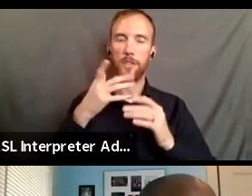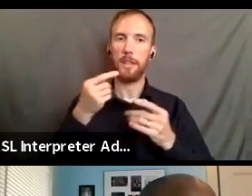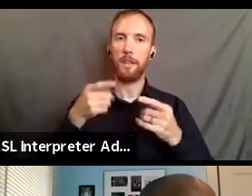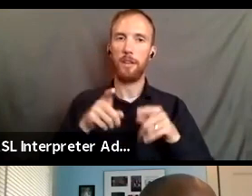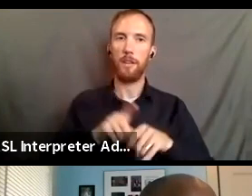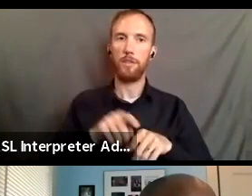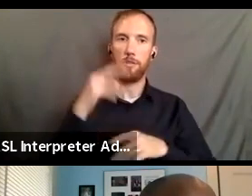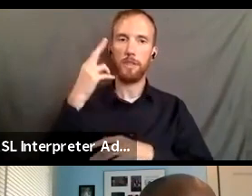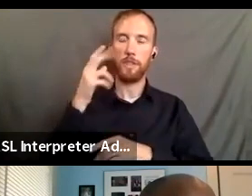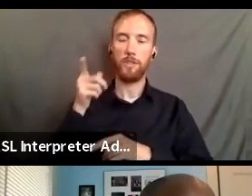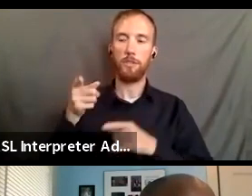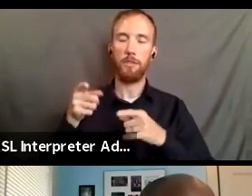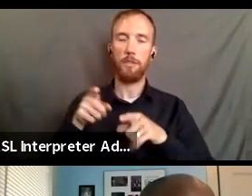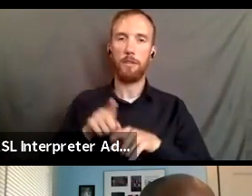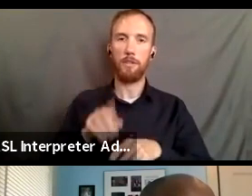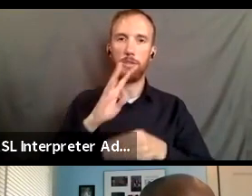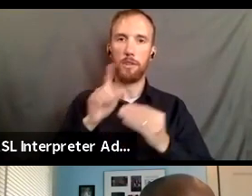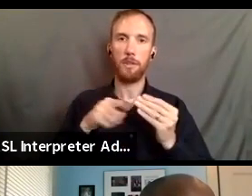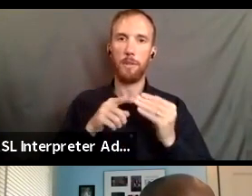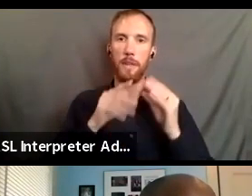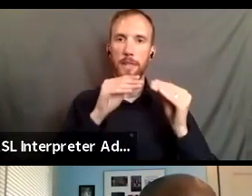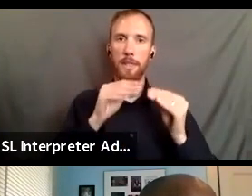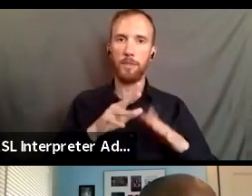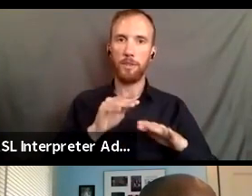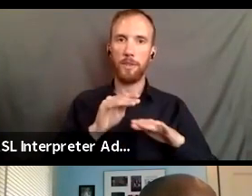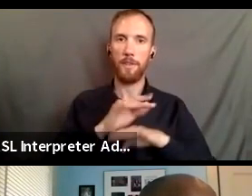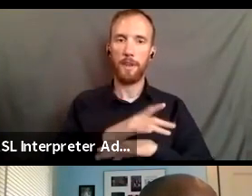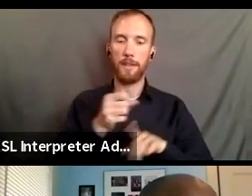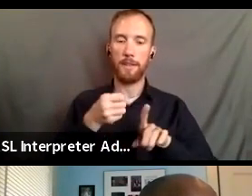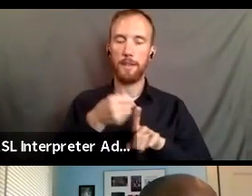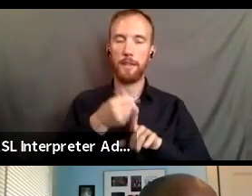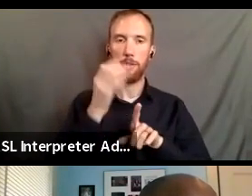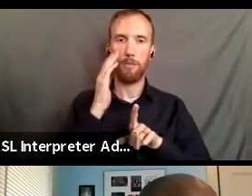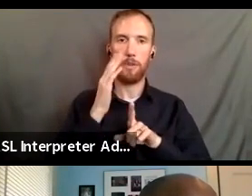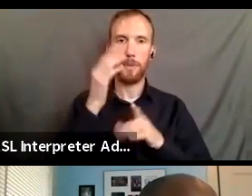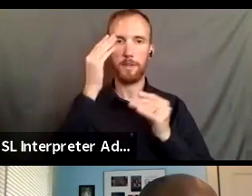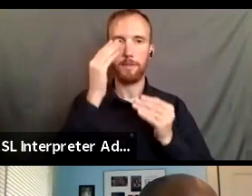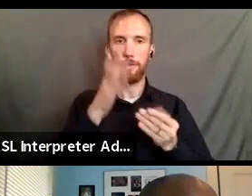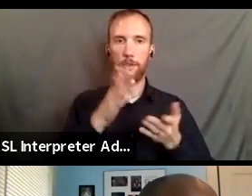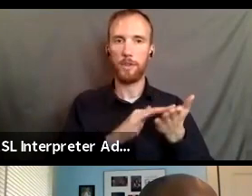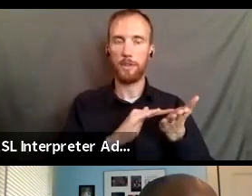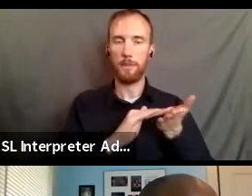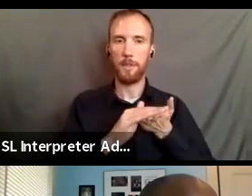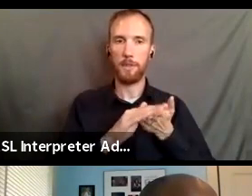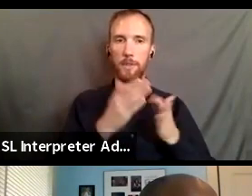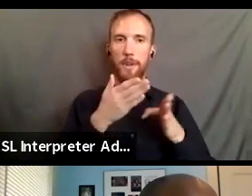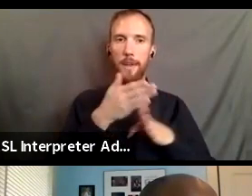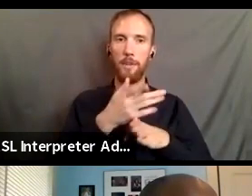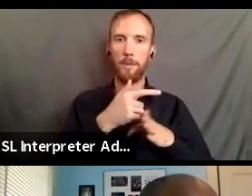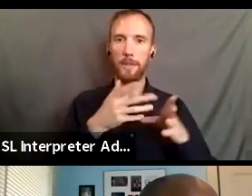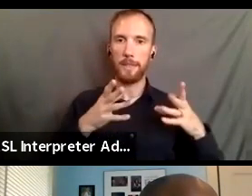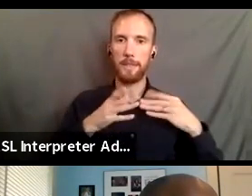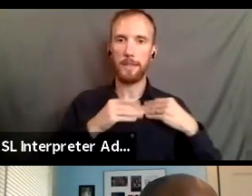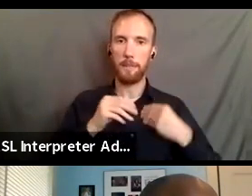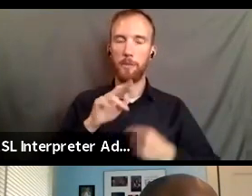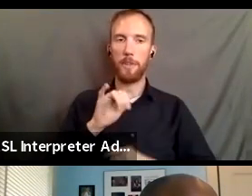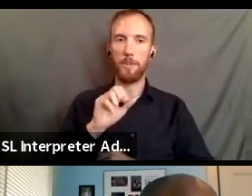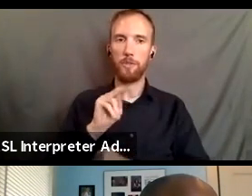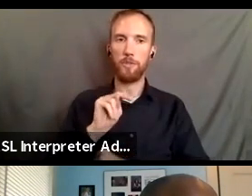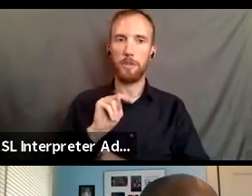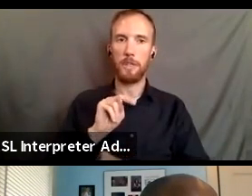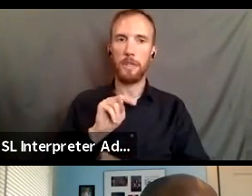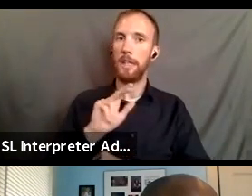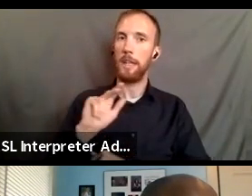also noted that the teachers affected will be notified of their dismissal after adoption of the resolution and the third report mr